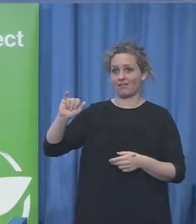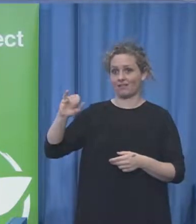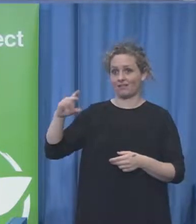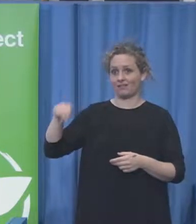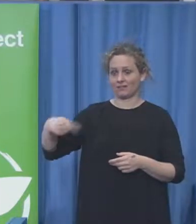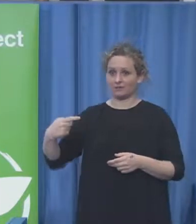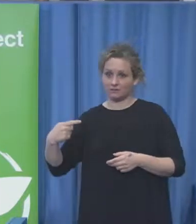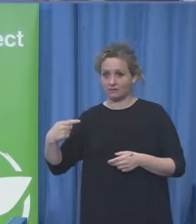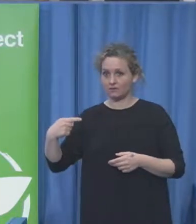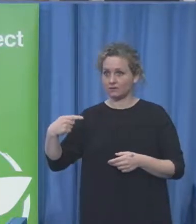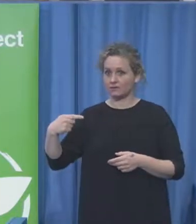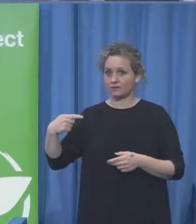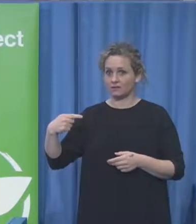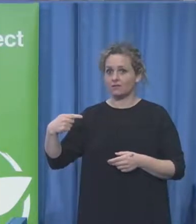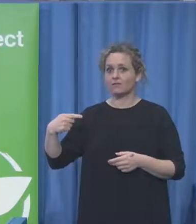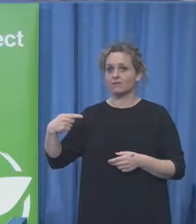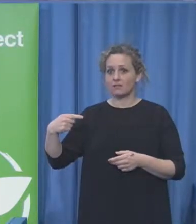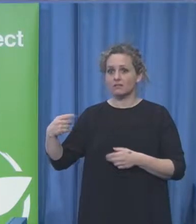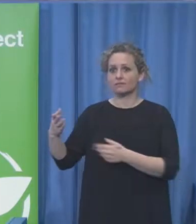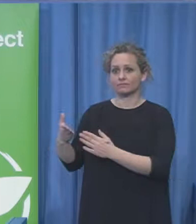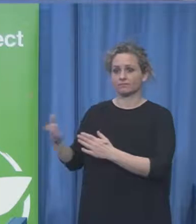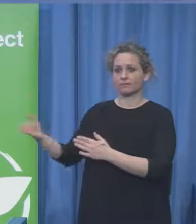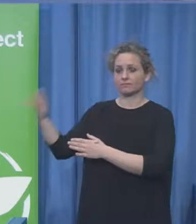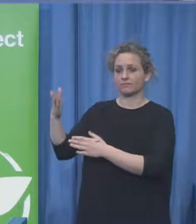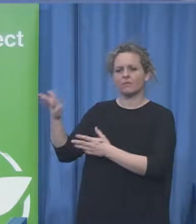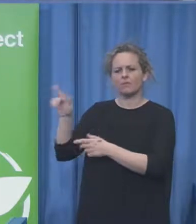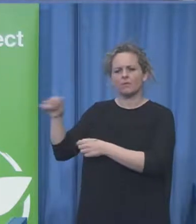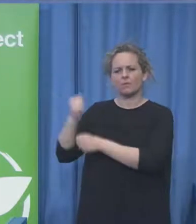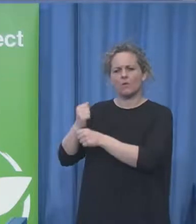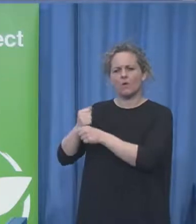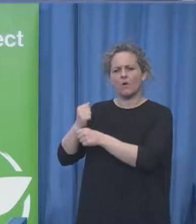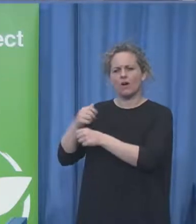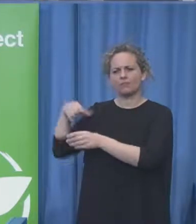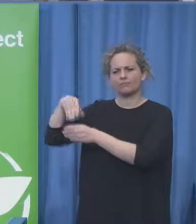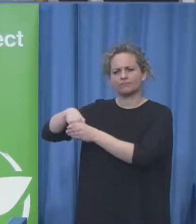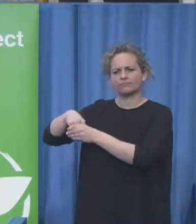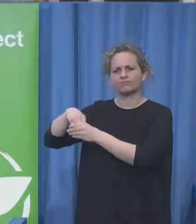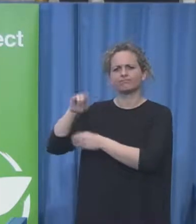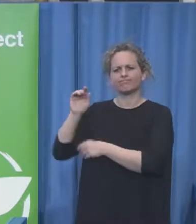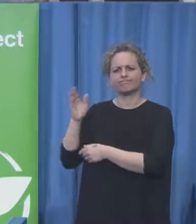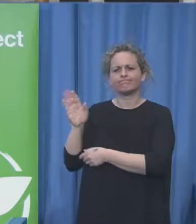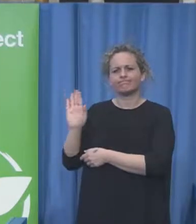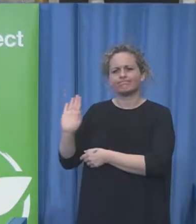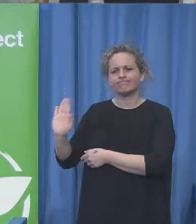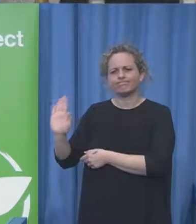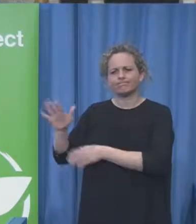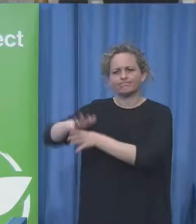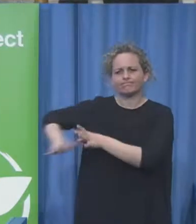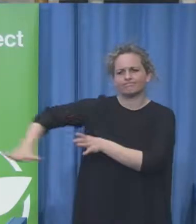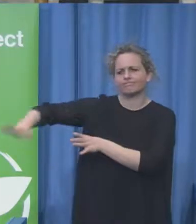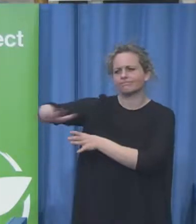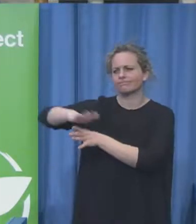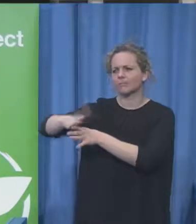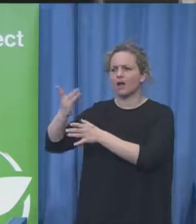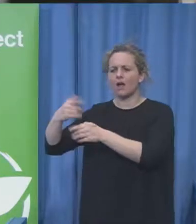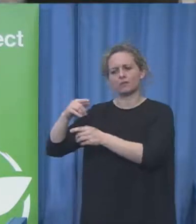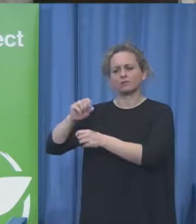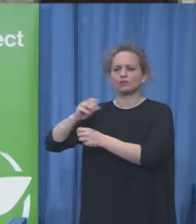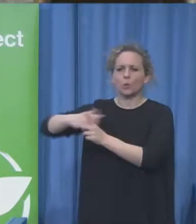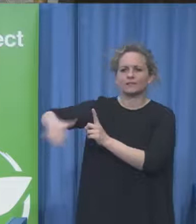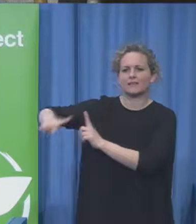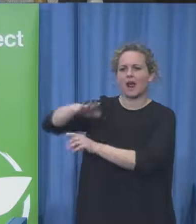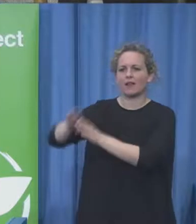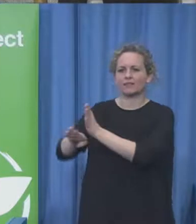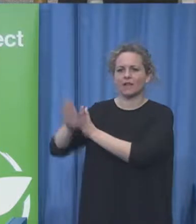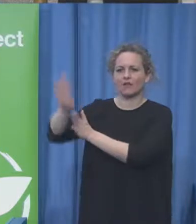perspective. He currently works as a senior officer for social policy and development at the UN Secretariat